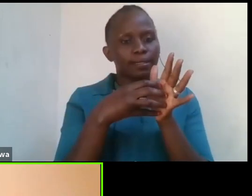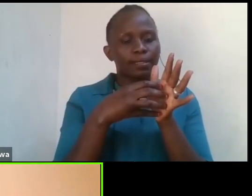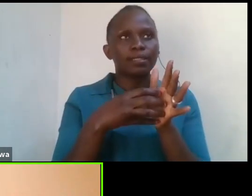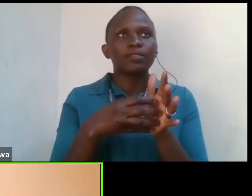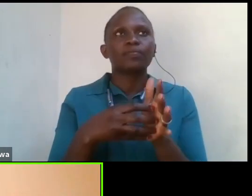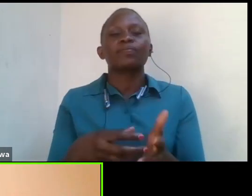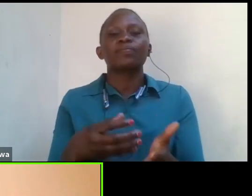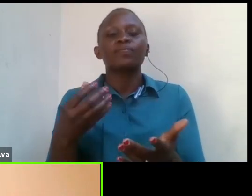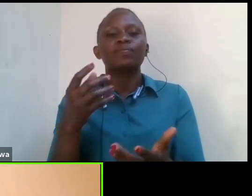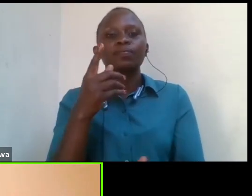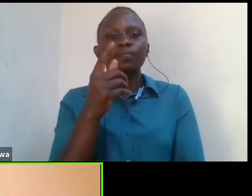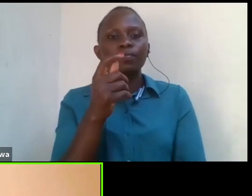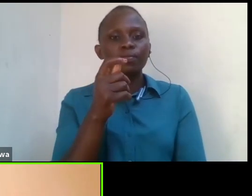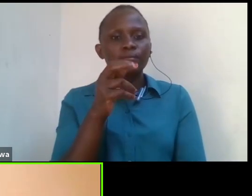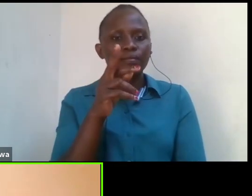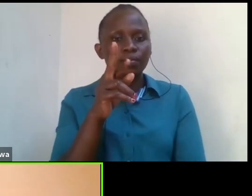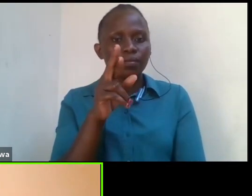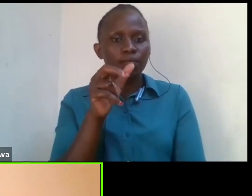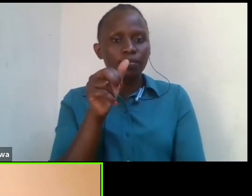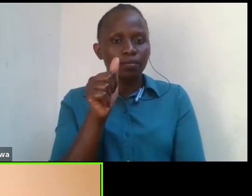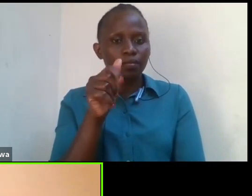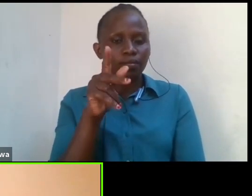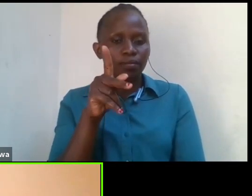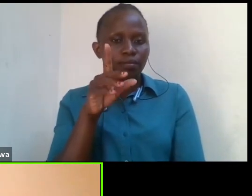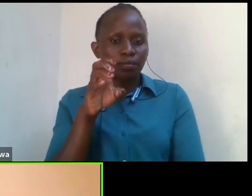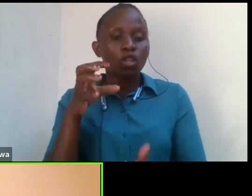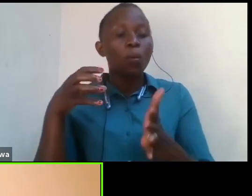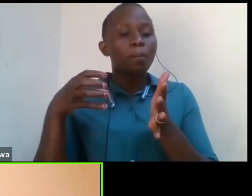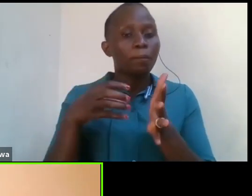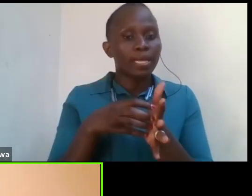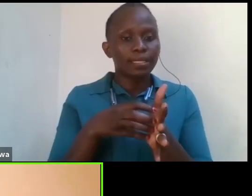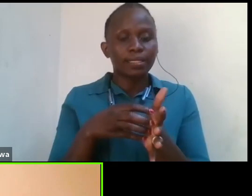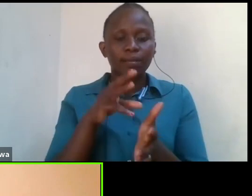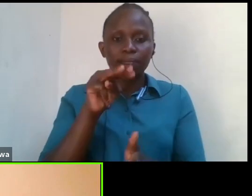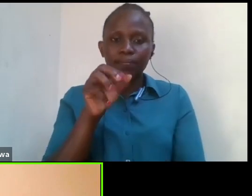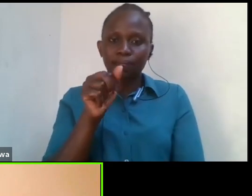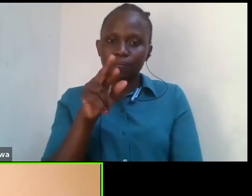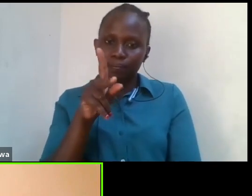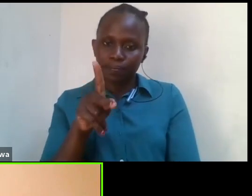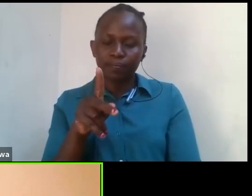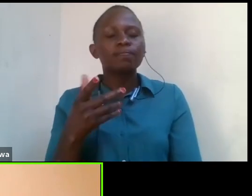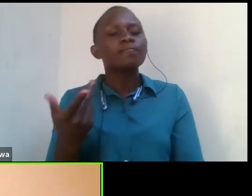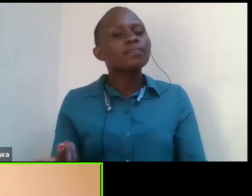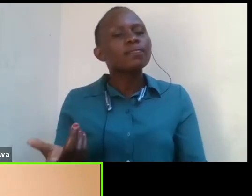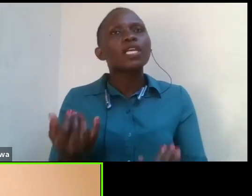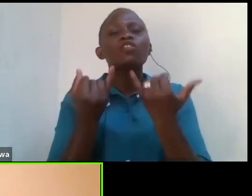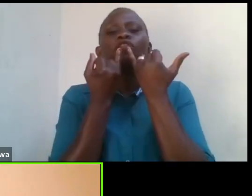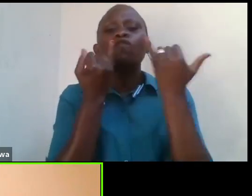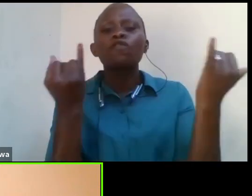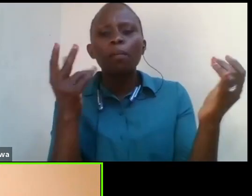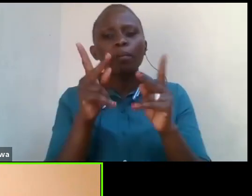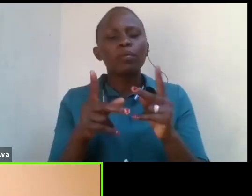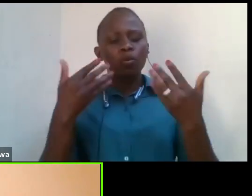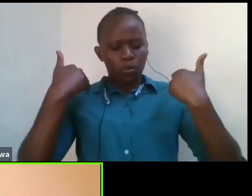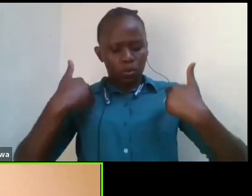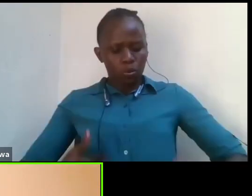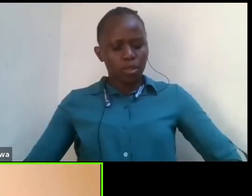Trademarks essentially is for you to let people know who you are. For example,